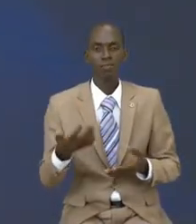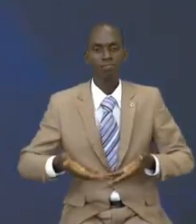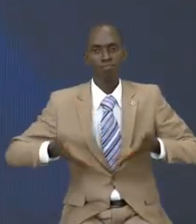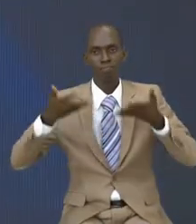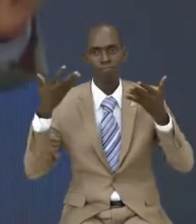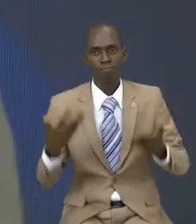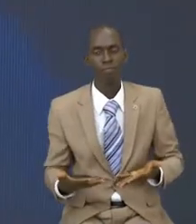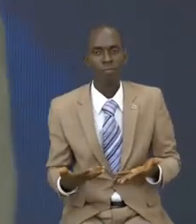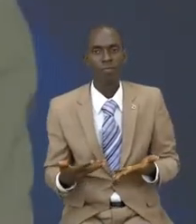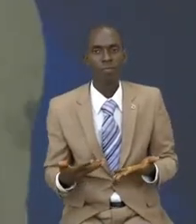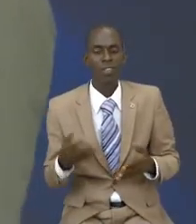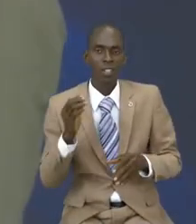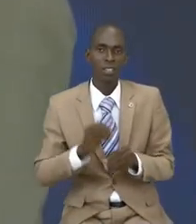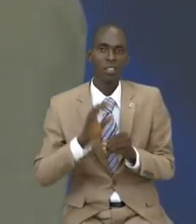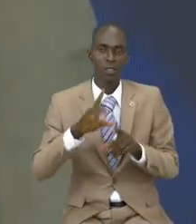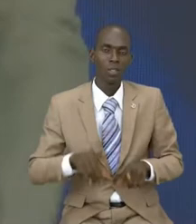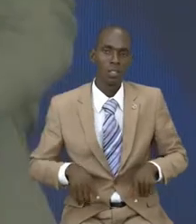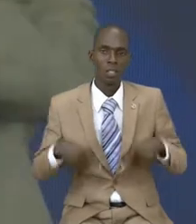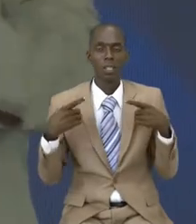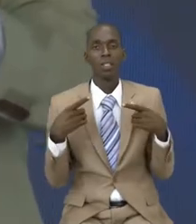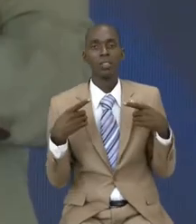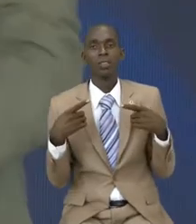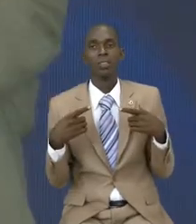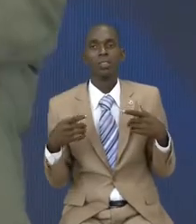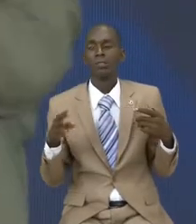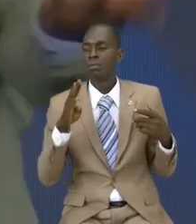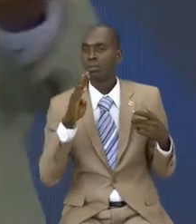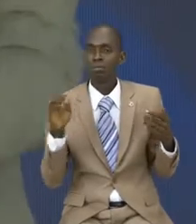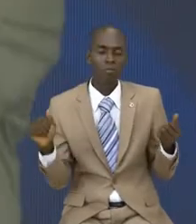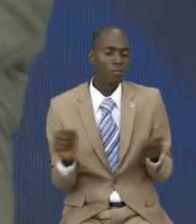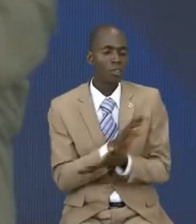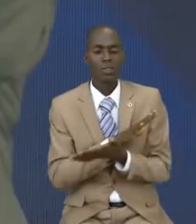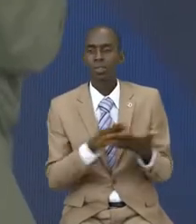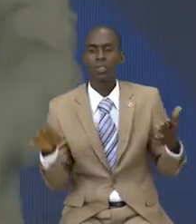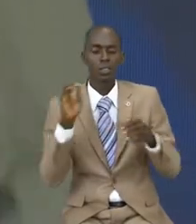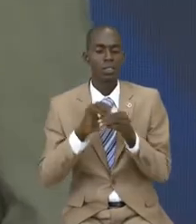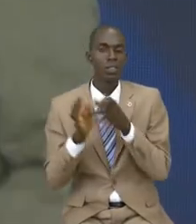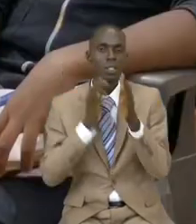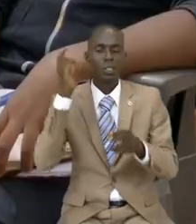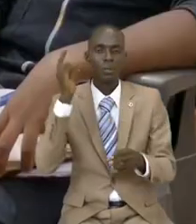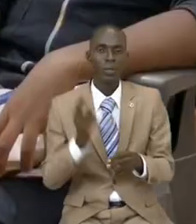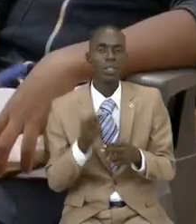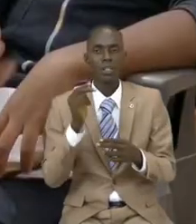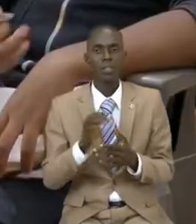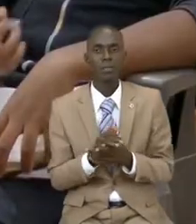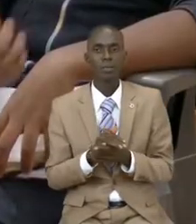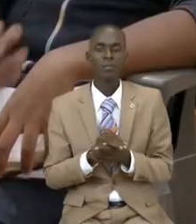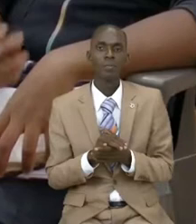every entanglement in your life, shattered, scattered in Jesus'